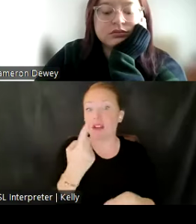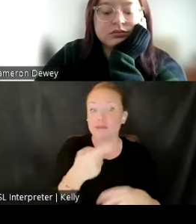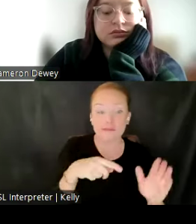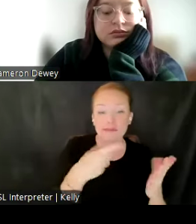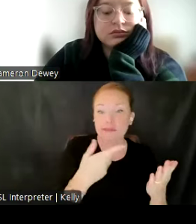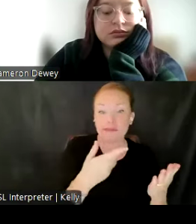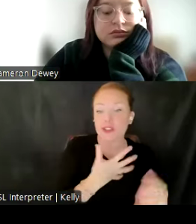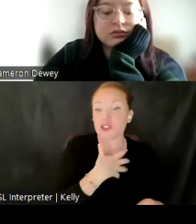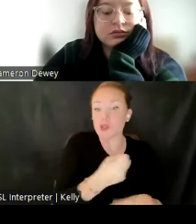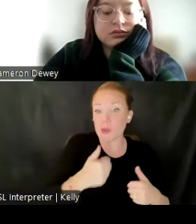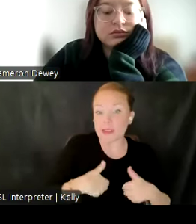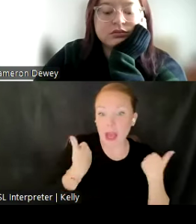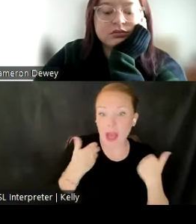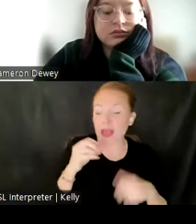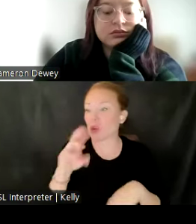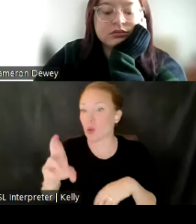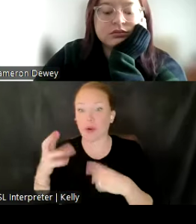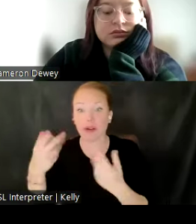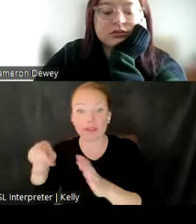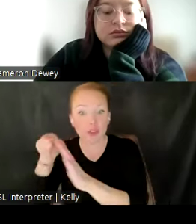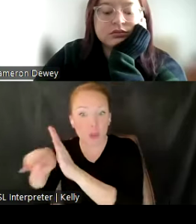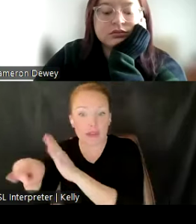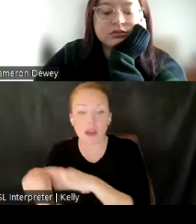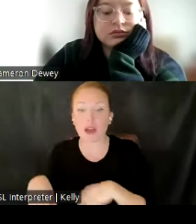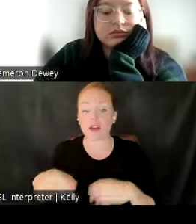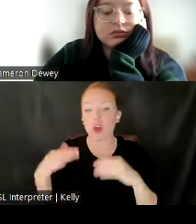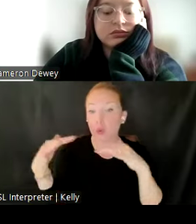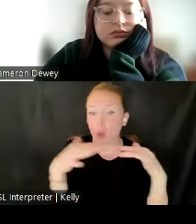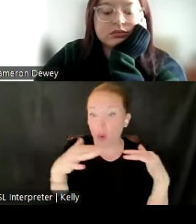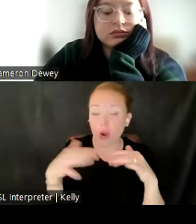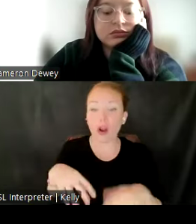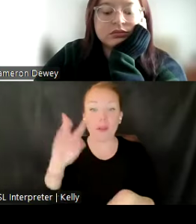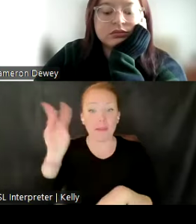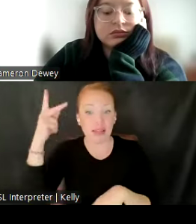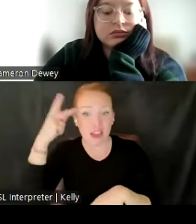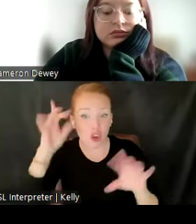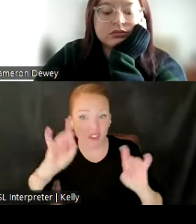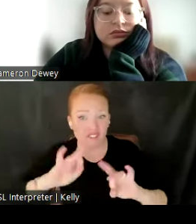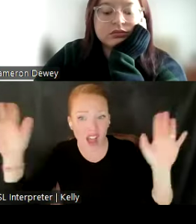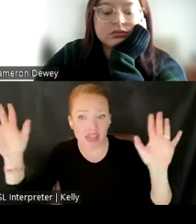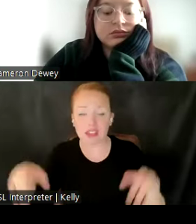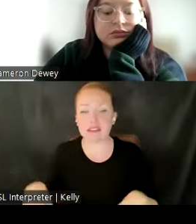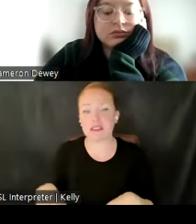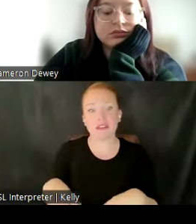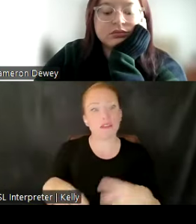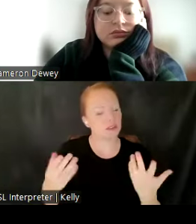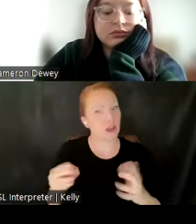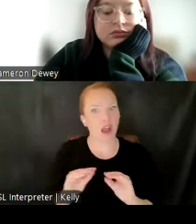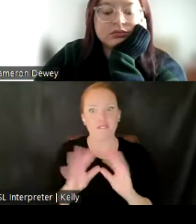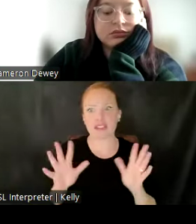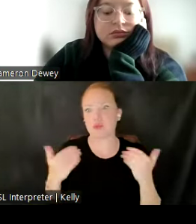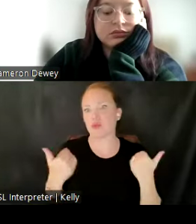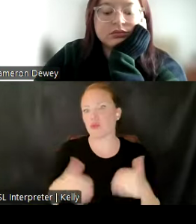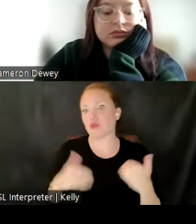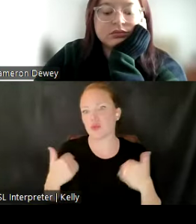homicide, serious injury, war, or political violence, right? So it's clear that there are so many